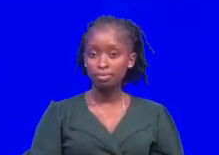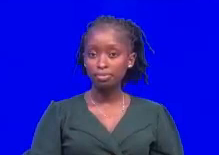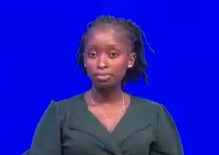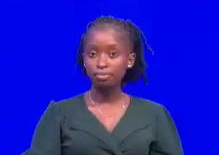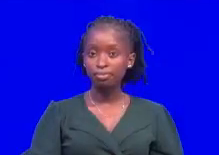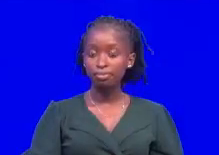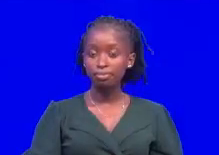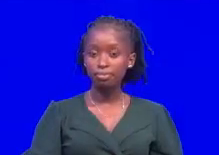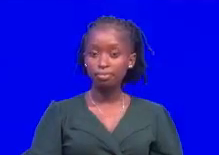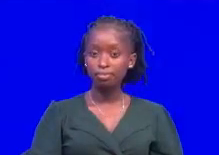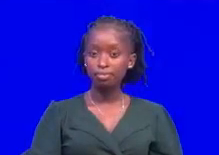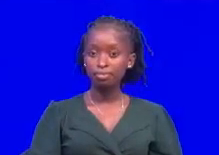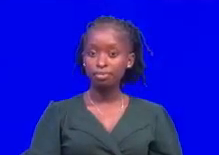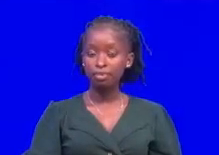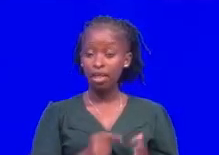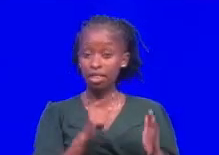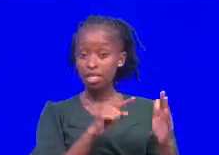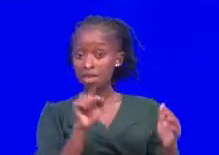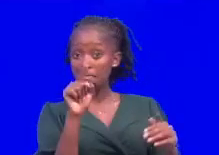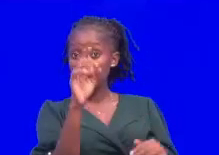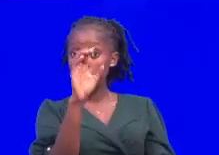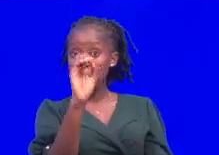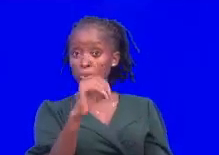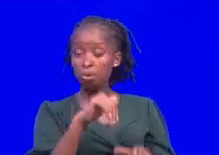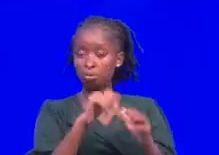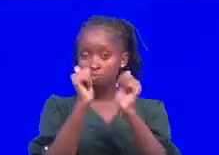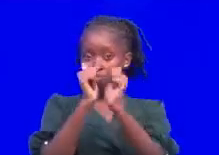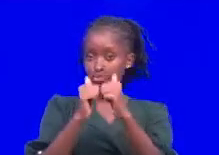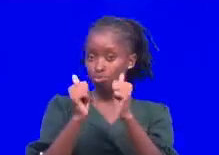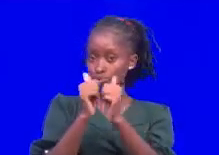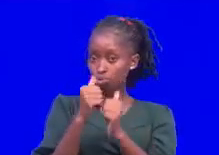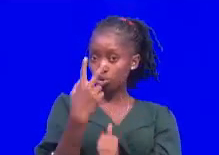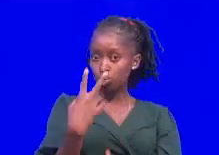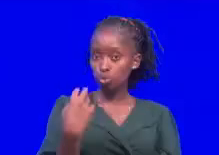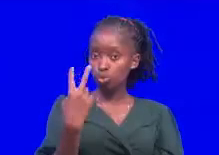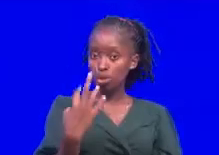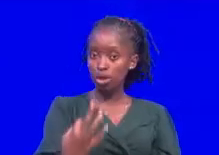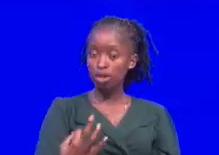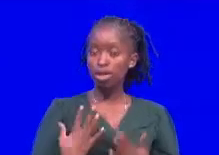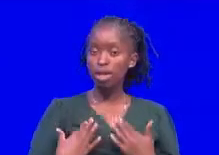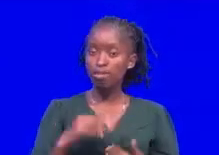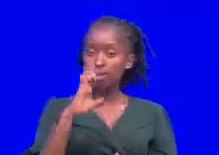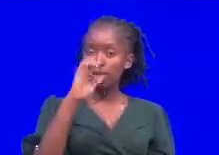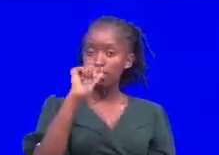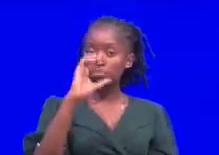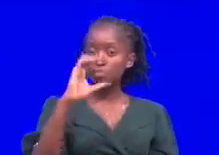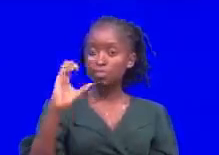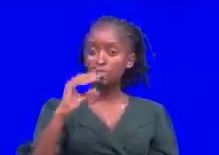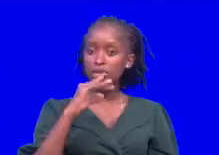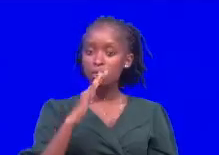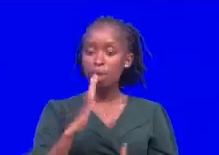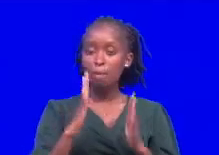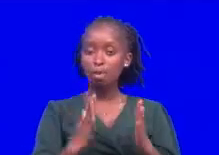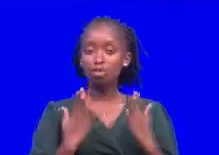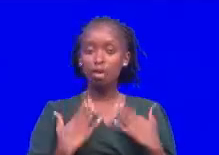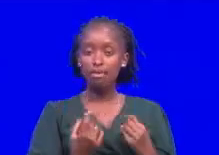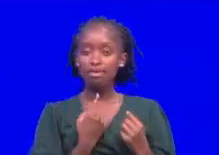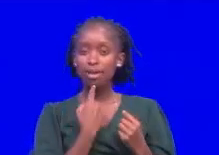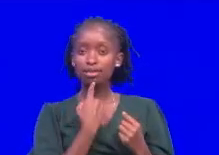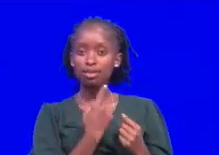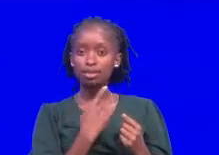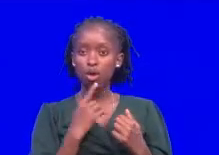However, this is not a first. In October 2023, ESCC spokesperson Eric Ngumbi revealed